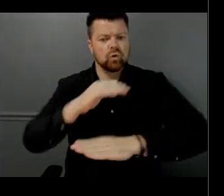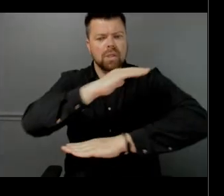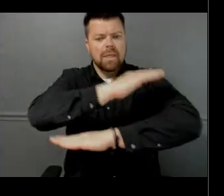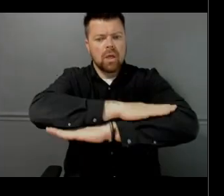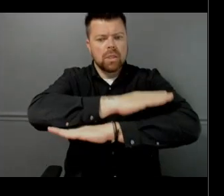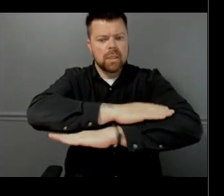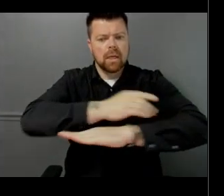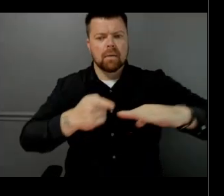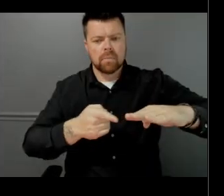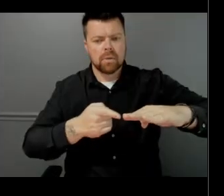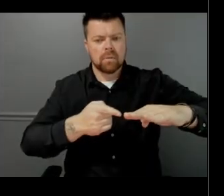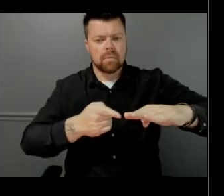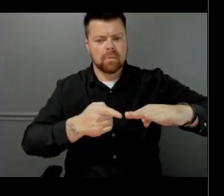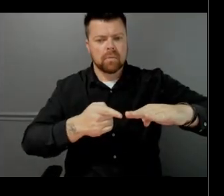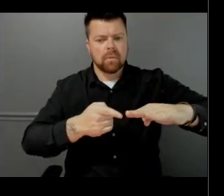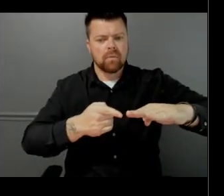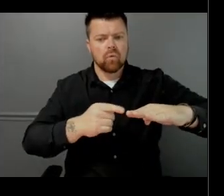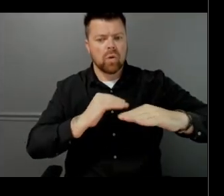any recourse?